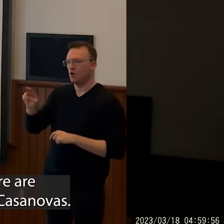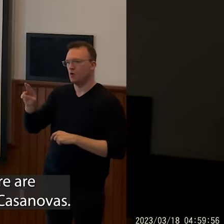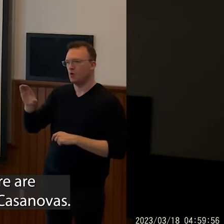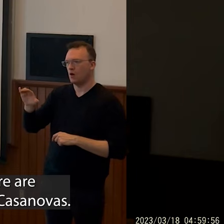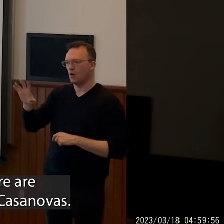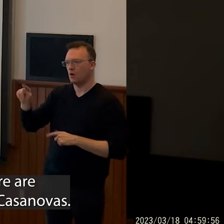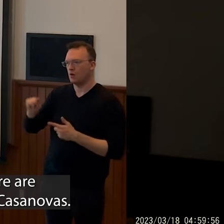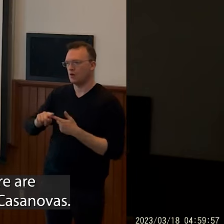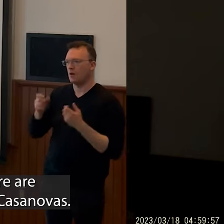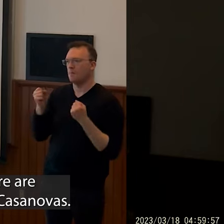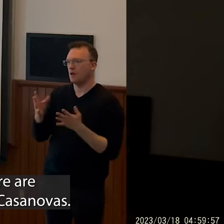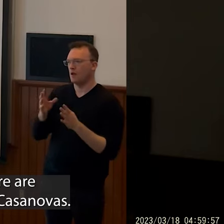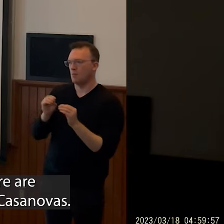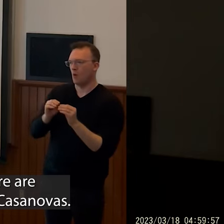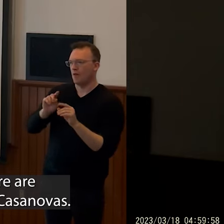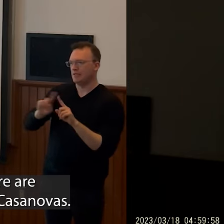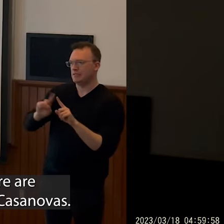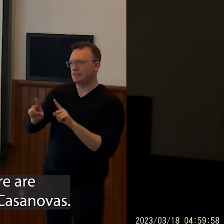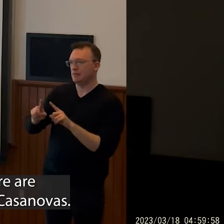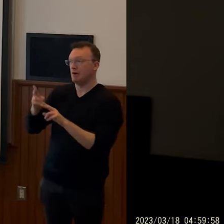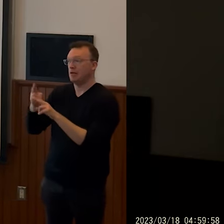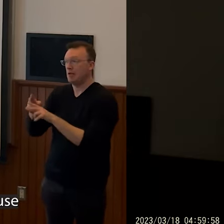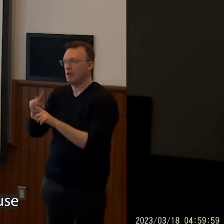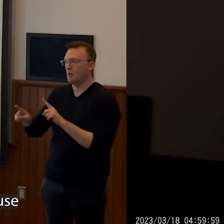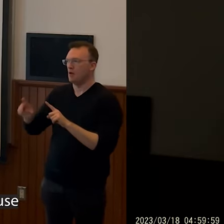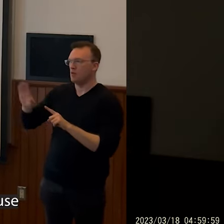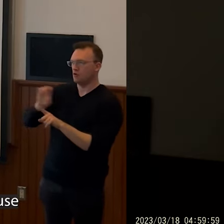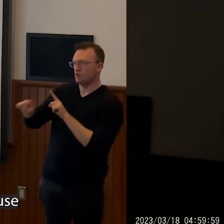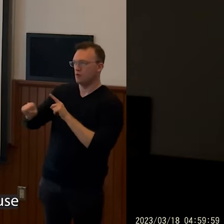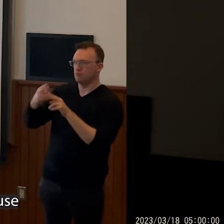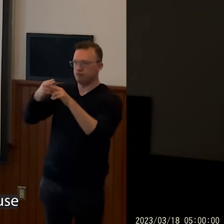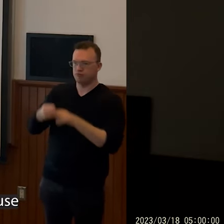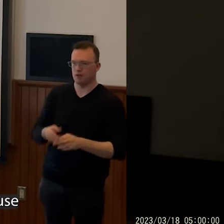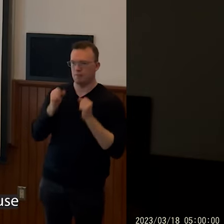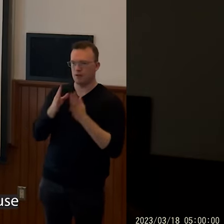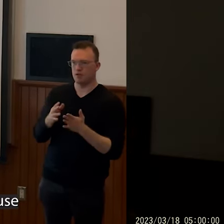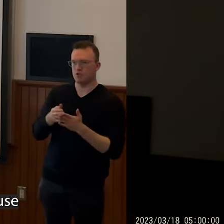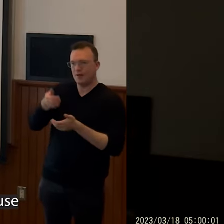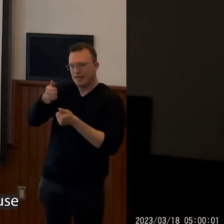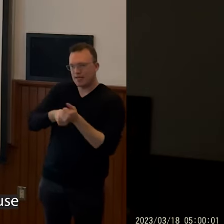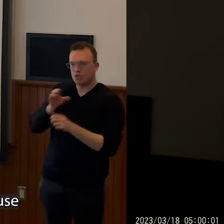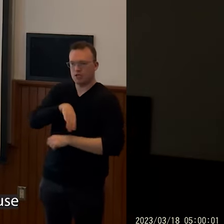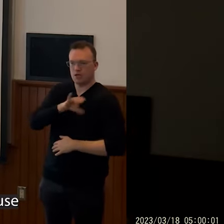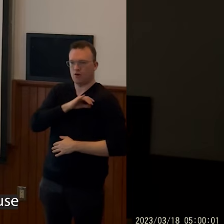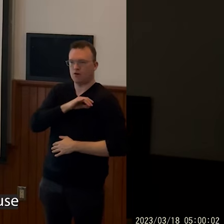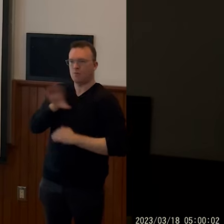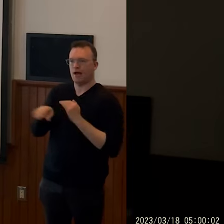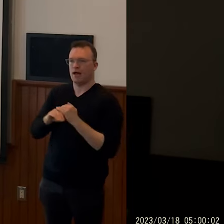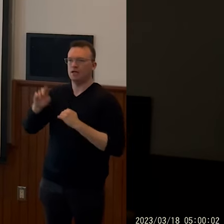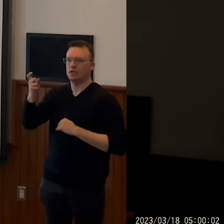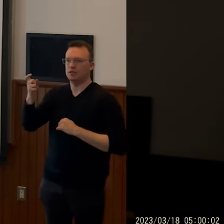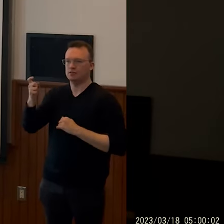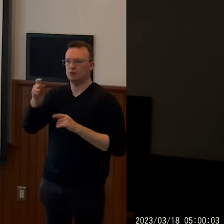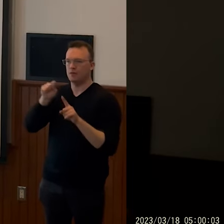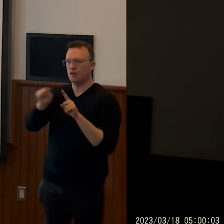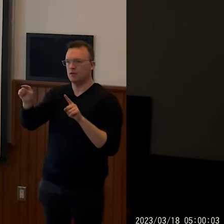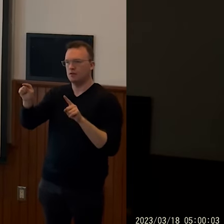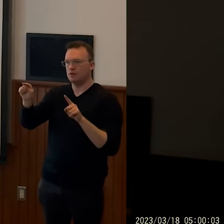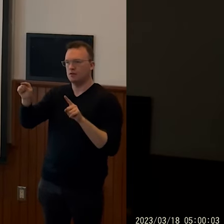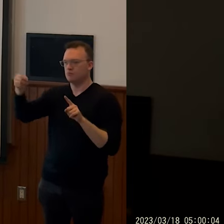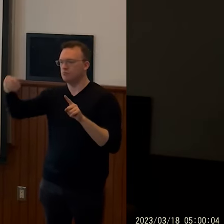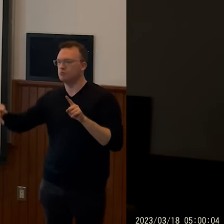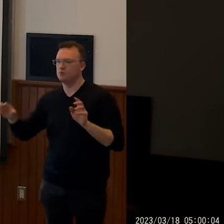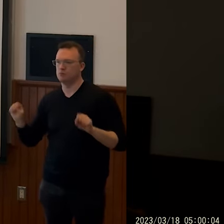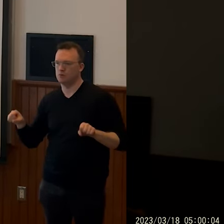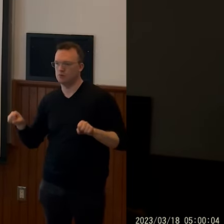many more Saad, there are many more Casanova. So I use an X in every character I use. So Foucault's case is